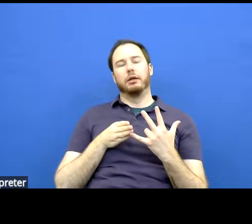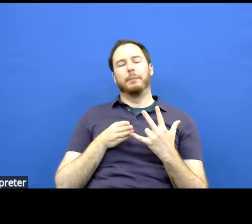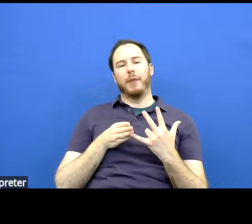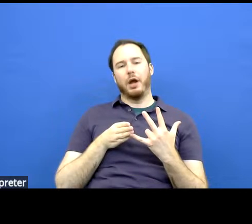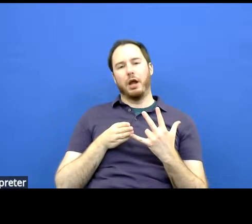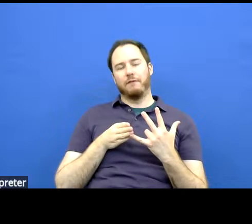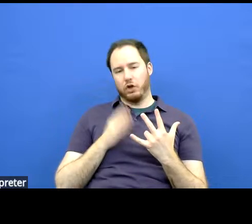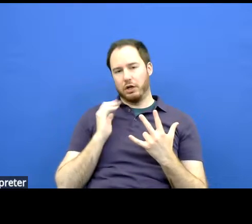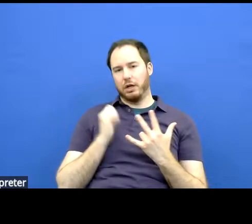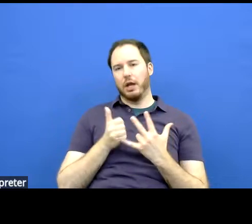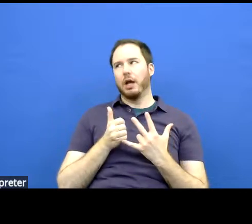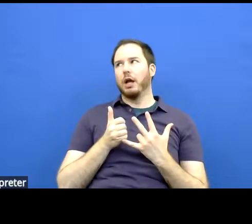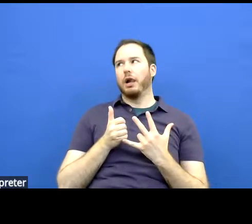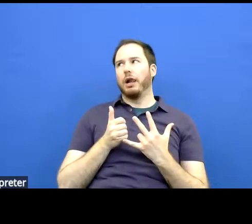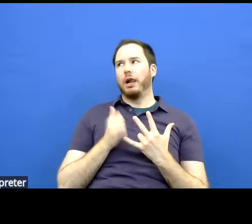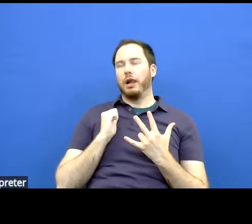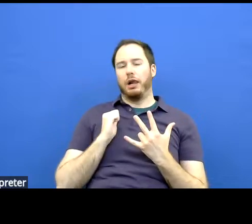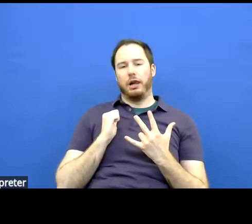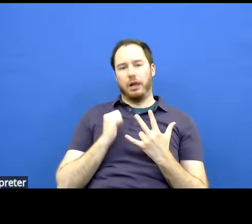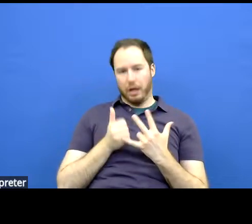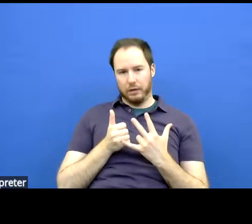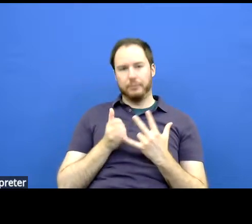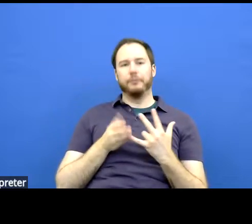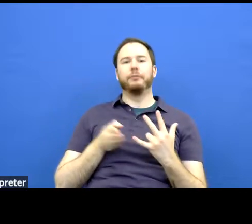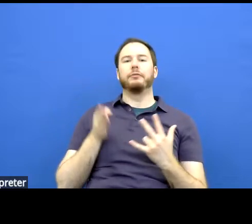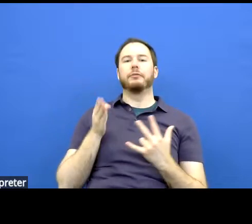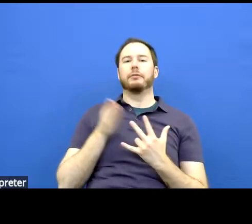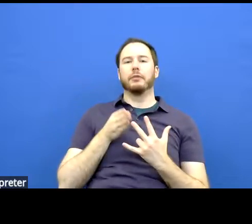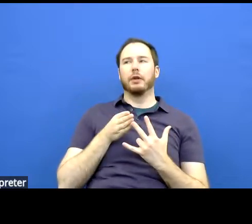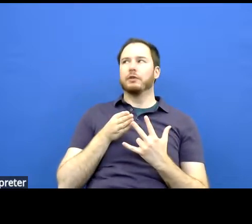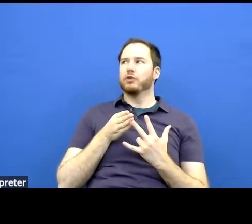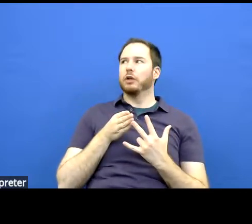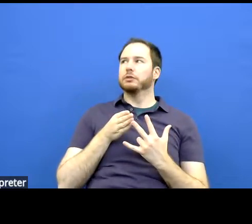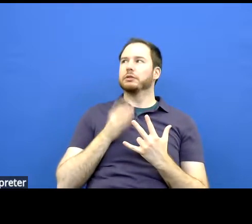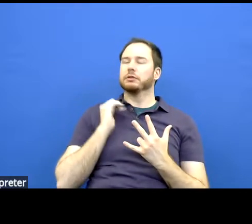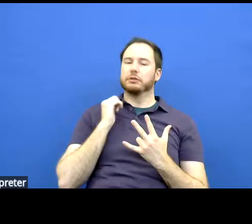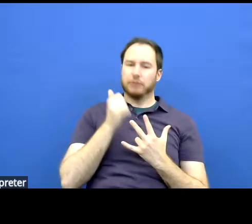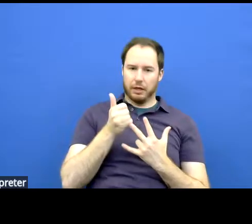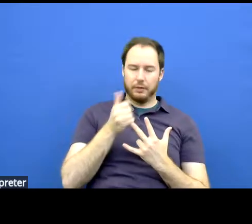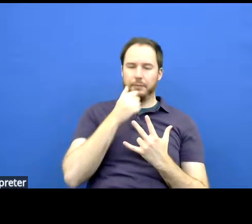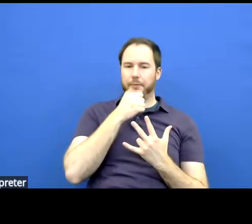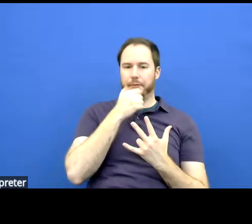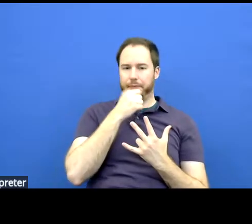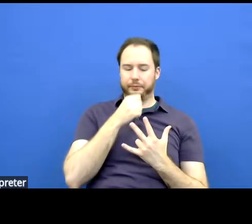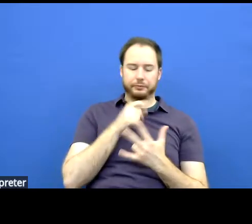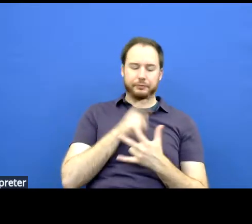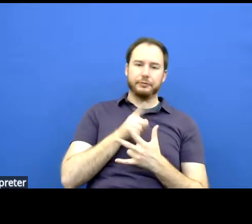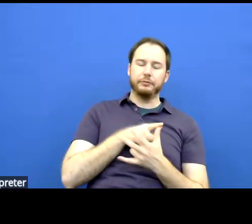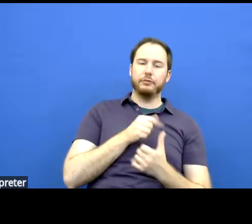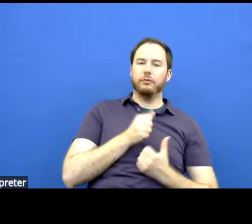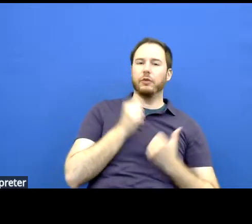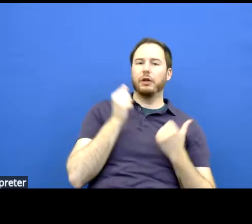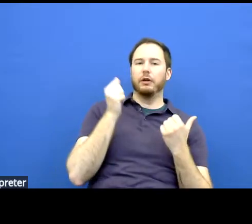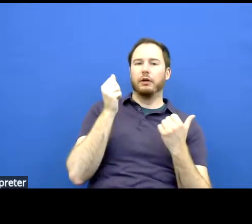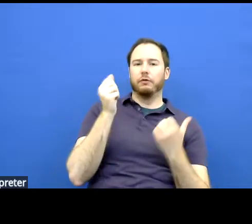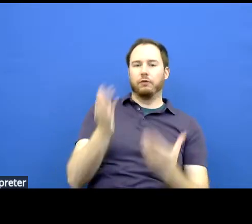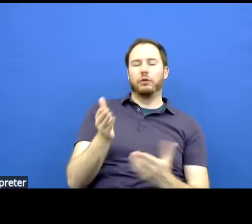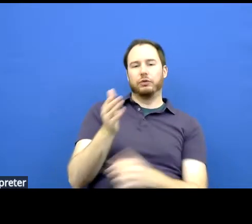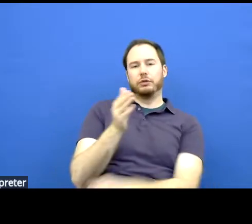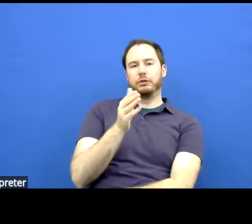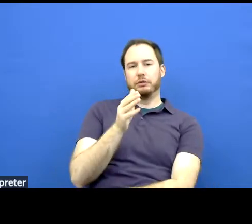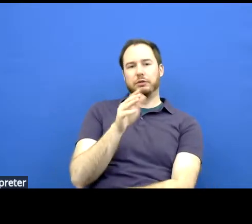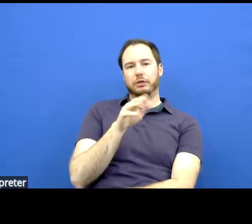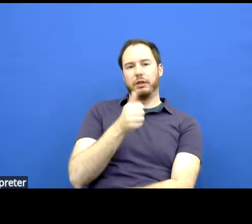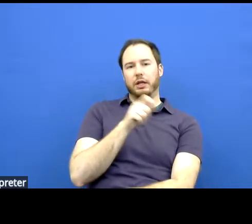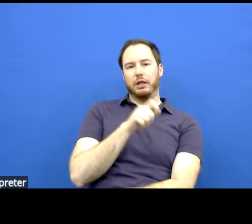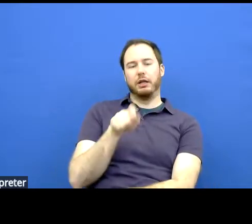Councilmember Stafford, Aye. Supervisor Schultz. Aye. Mr. Supervisor and fellow board members, I have resolution